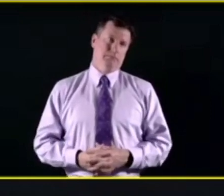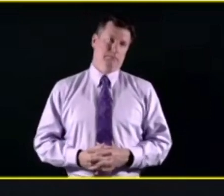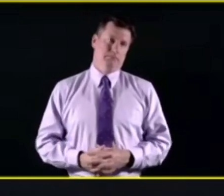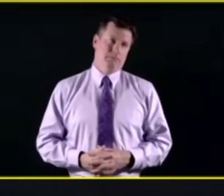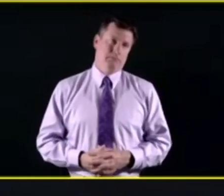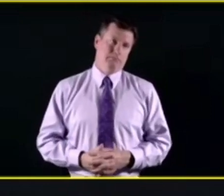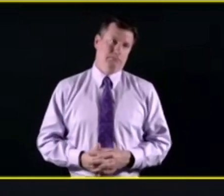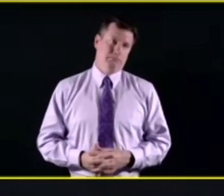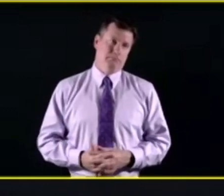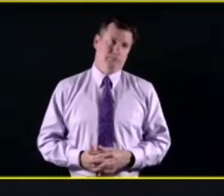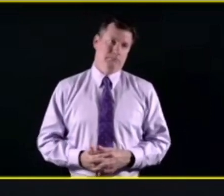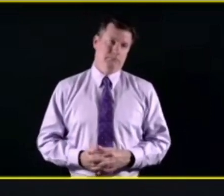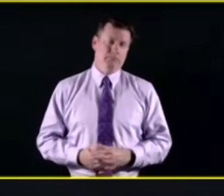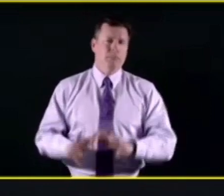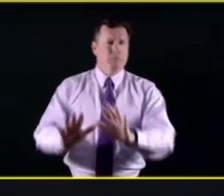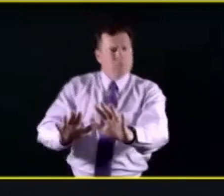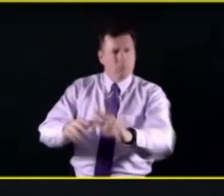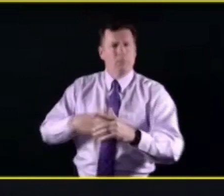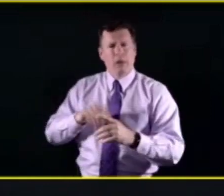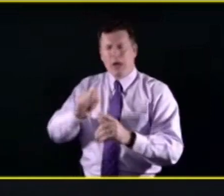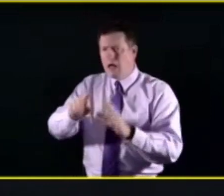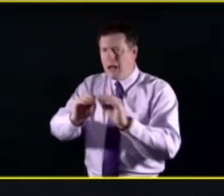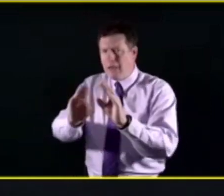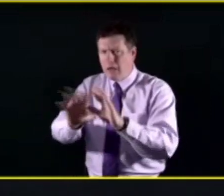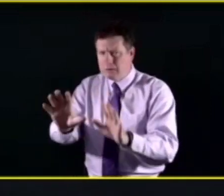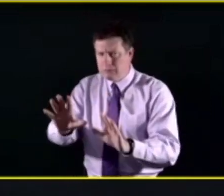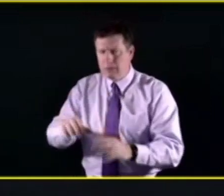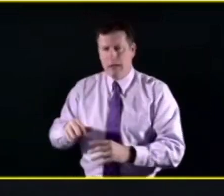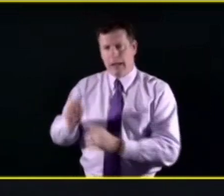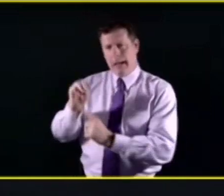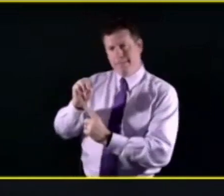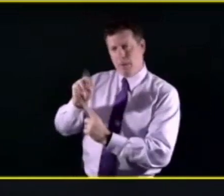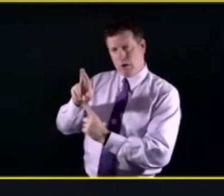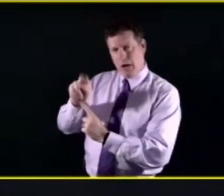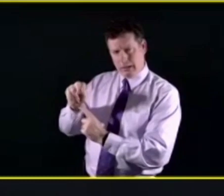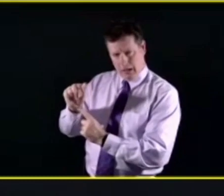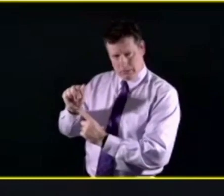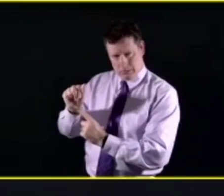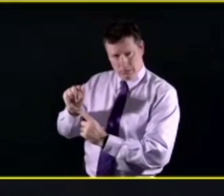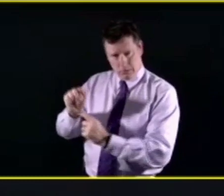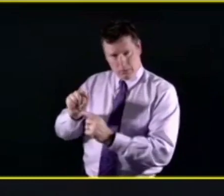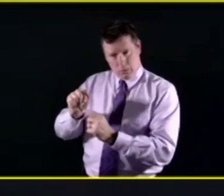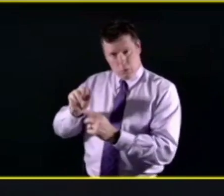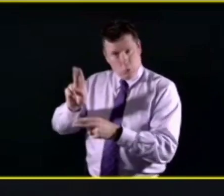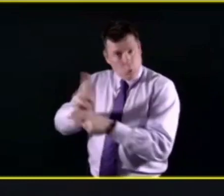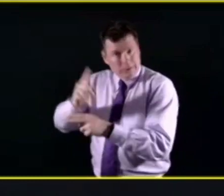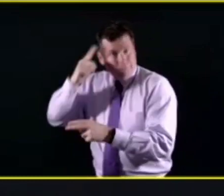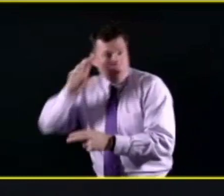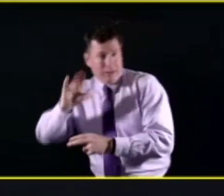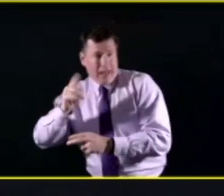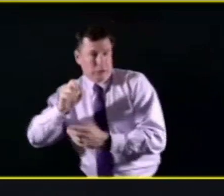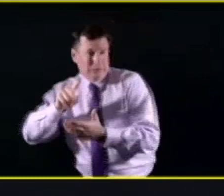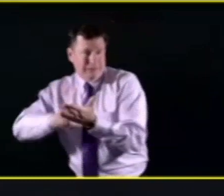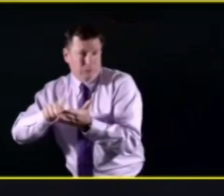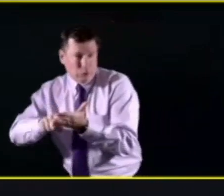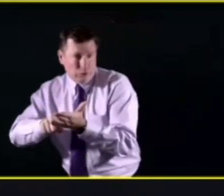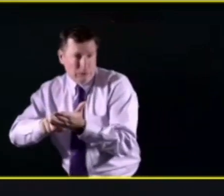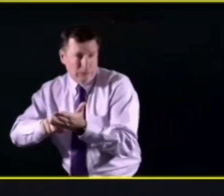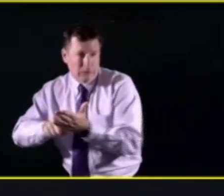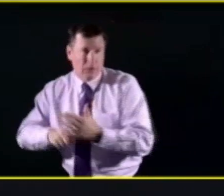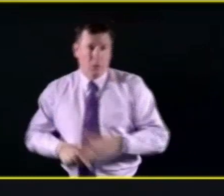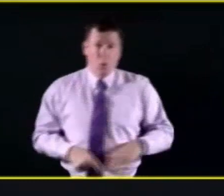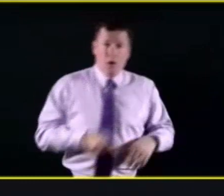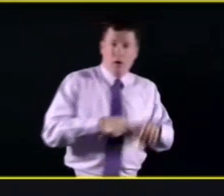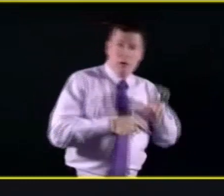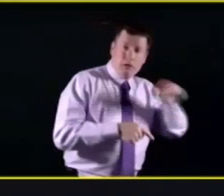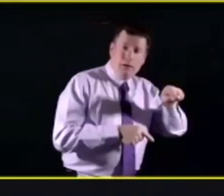that RNA vaccines have been used in cancer or influenza research, is that's on human subjects or? Yes, that's